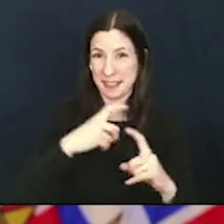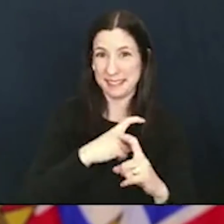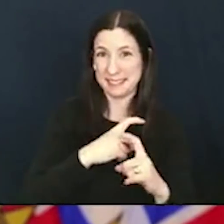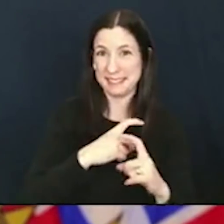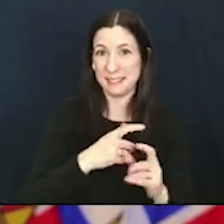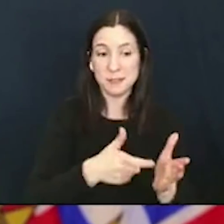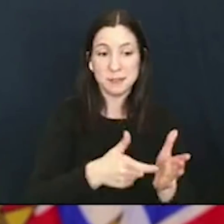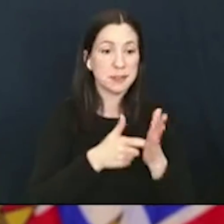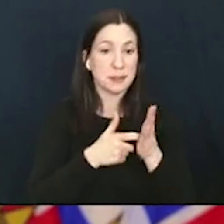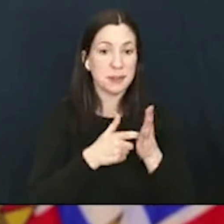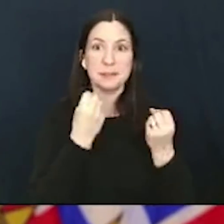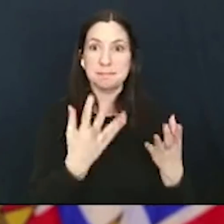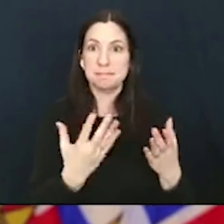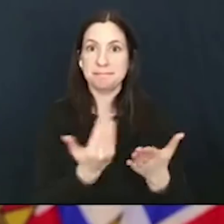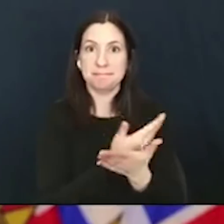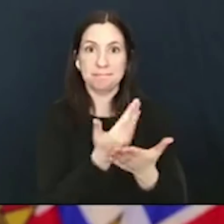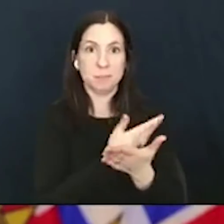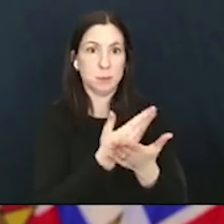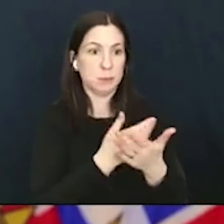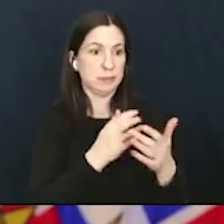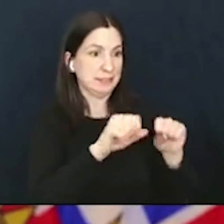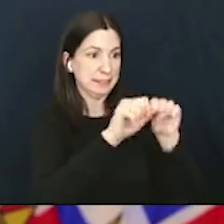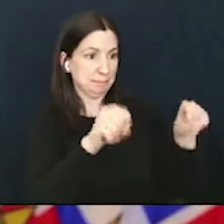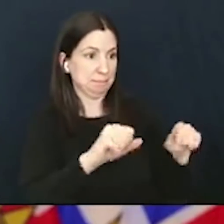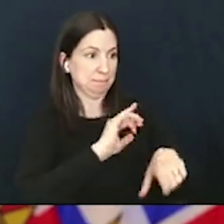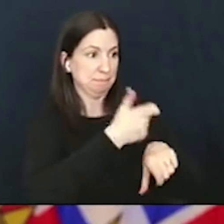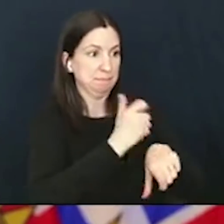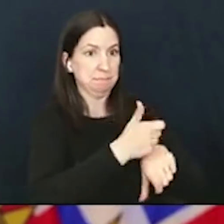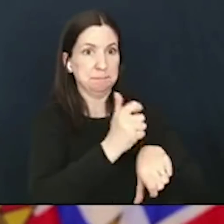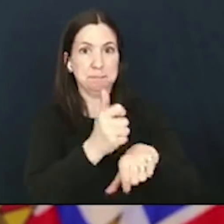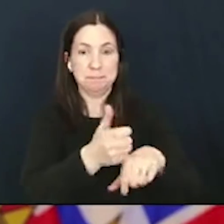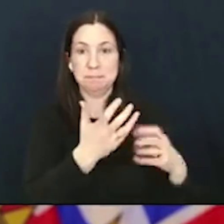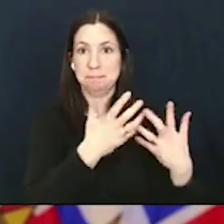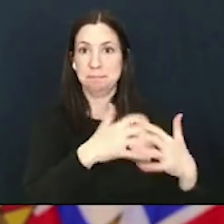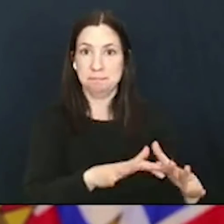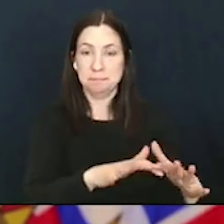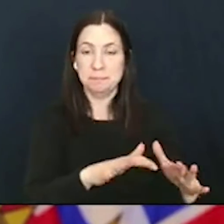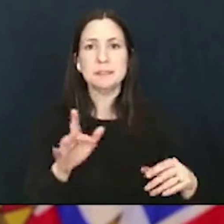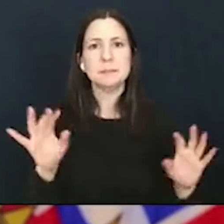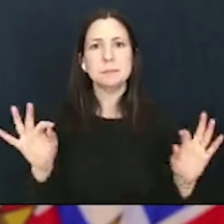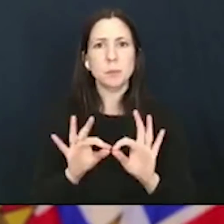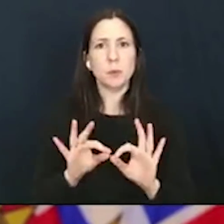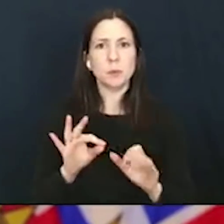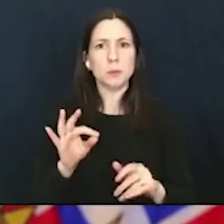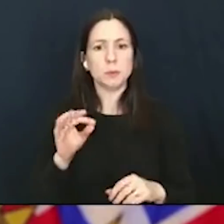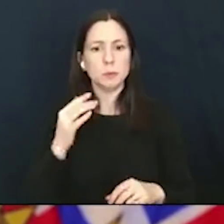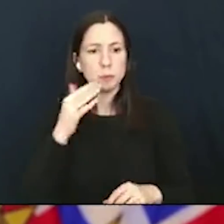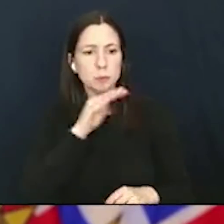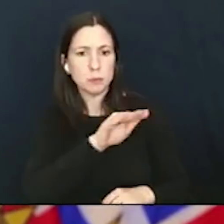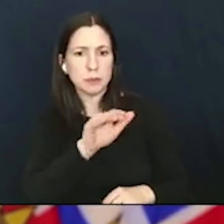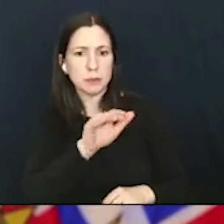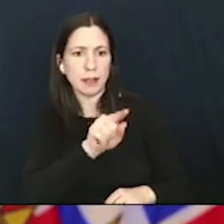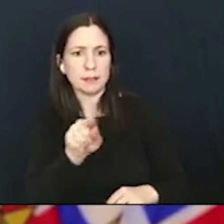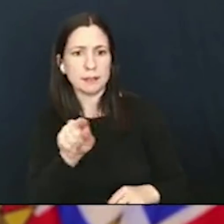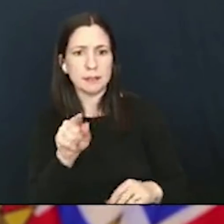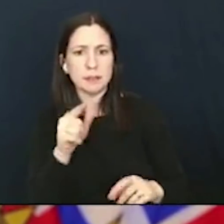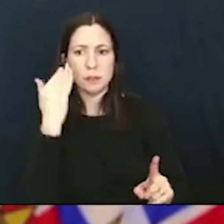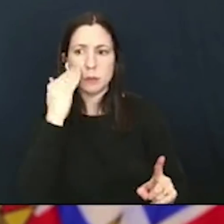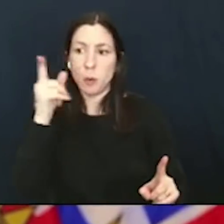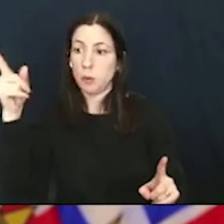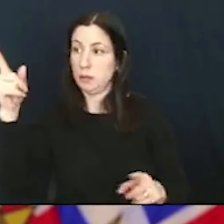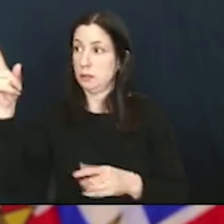have said from the very beginning, it's incredibly important that we have the ability to know exactly what lot of